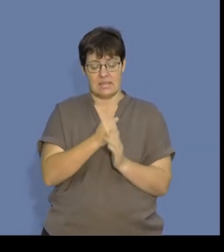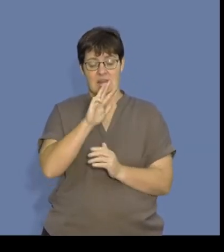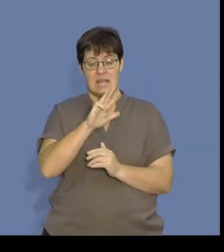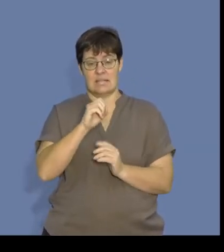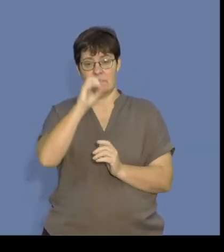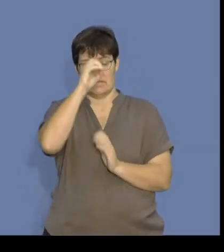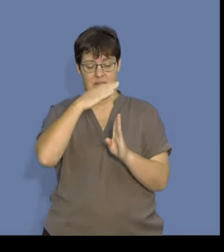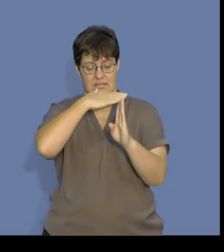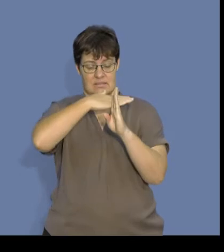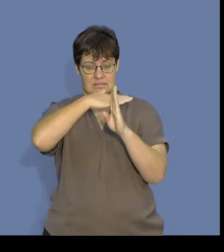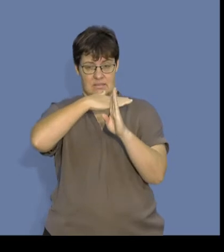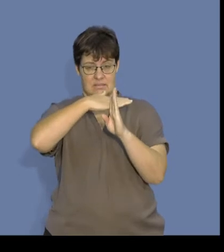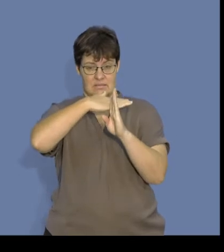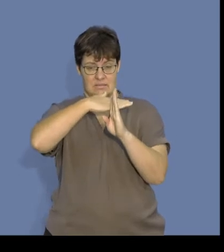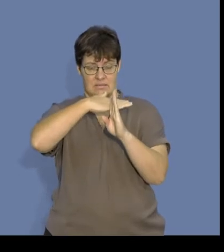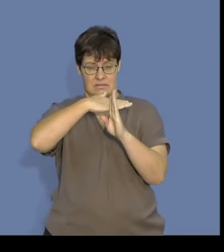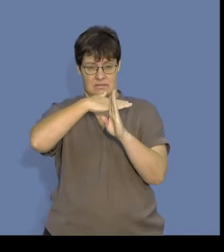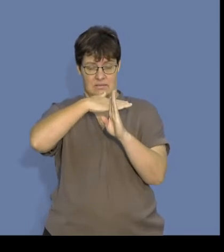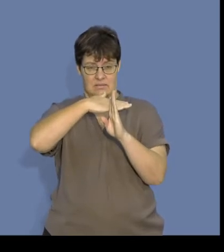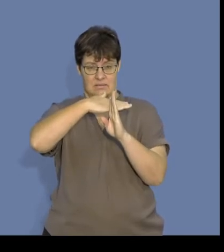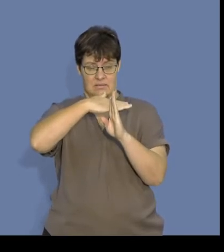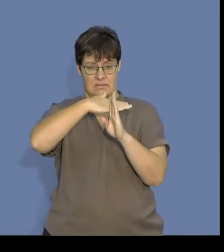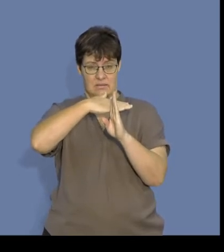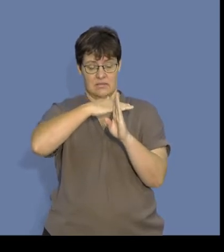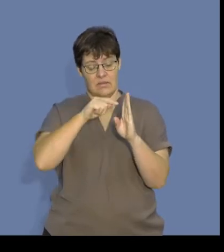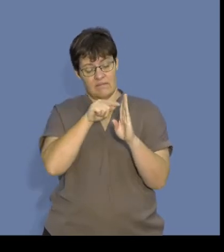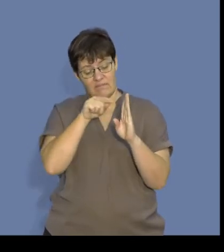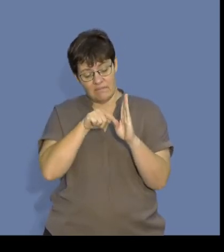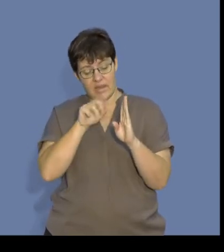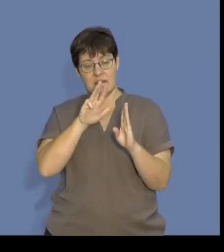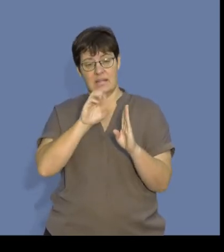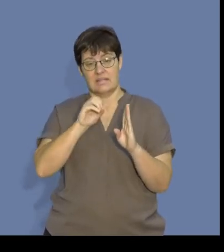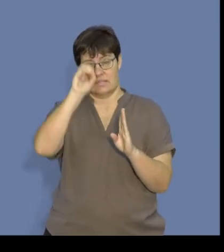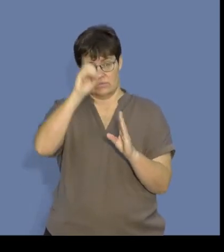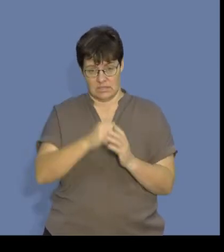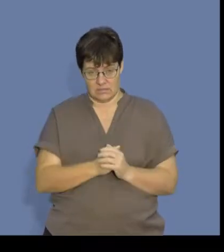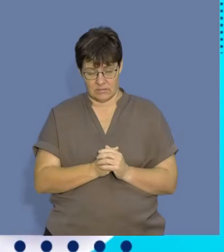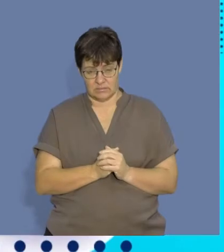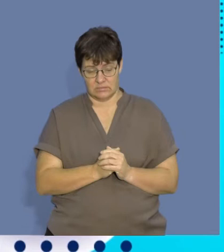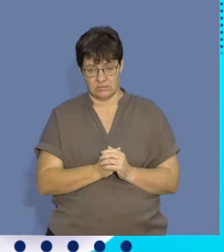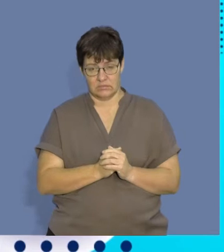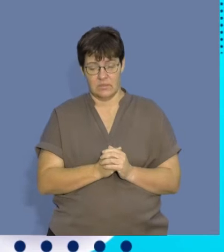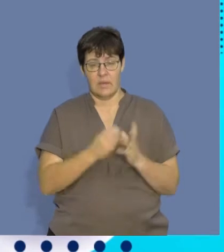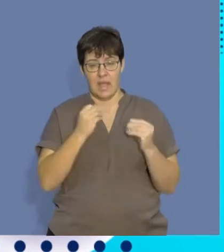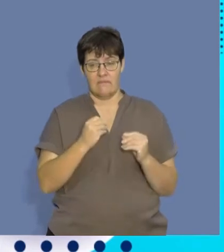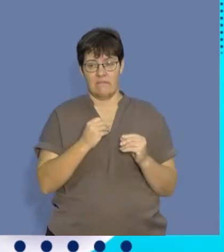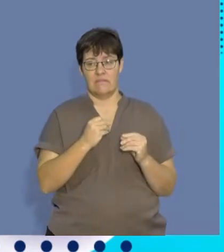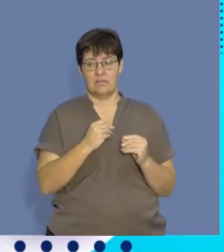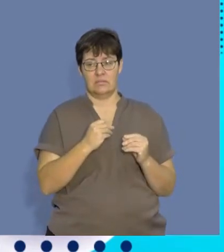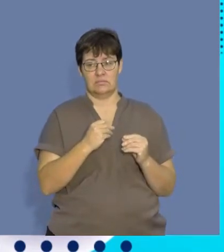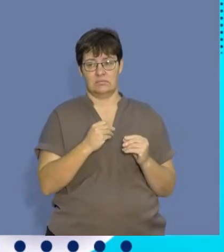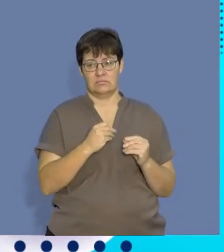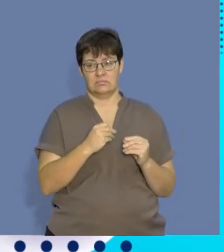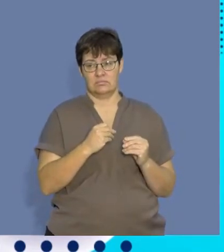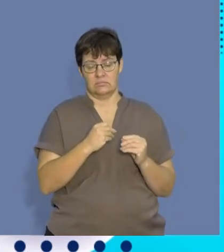be perpendicular to each other. Perpendicular means they form a 90-degree angle, right? So as soon as you have two lines now